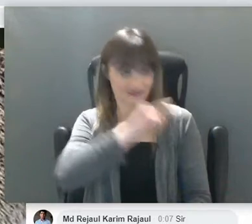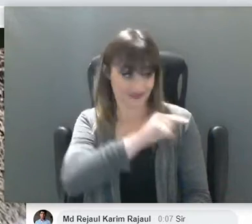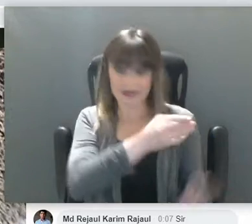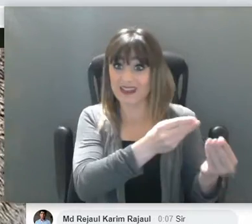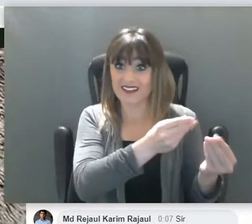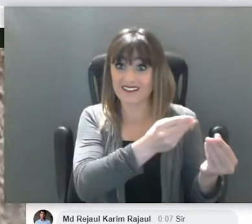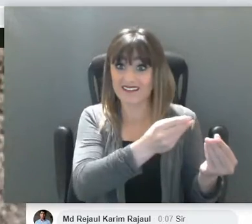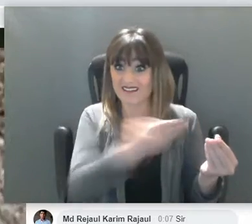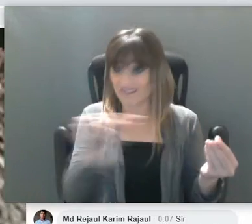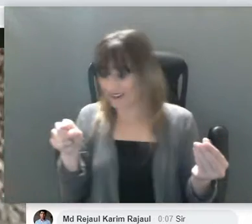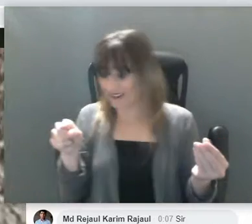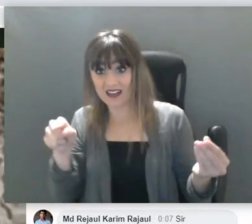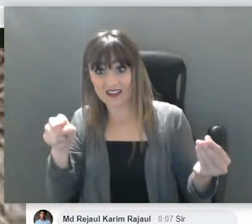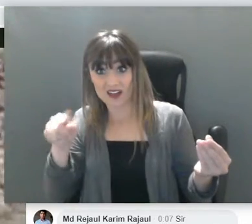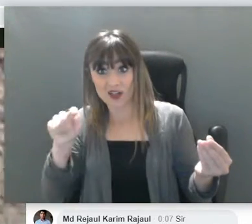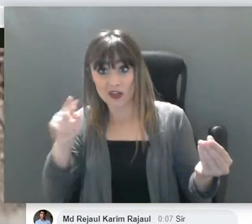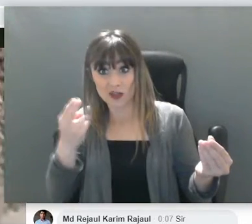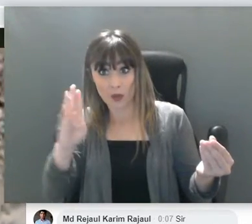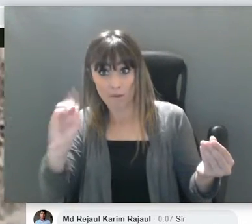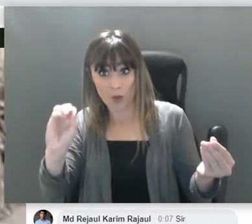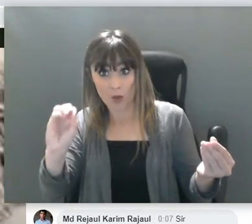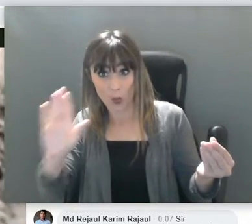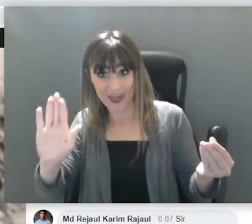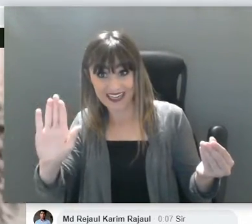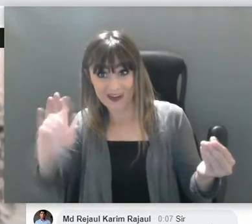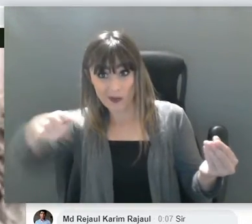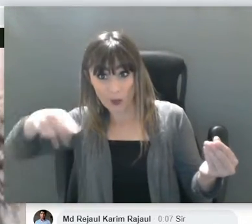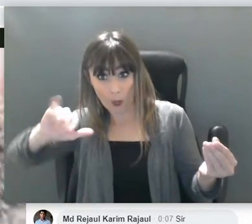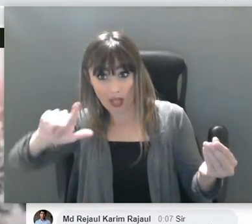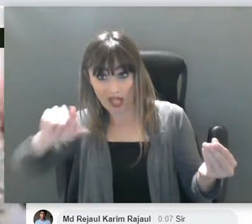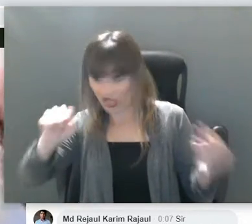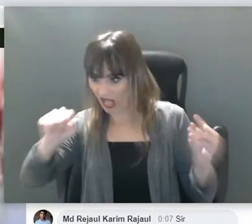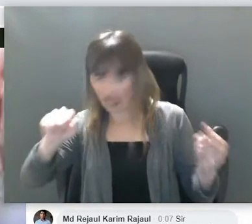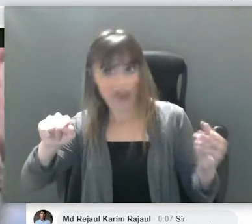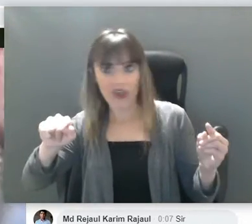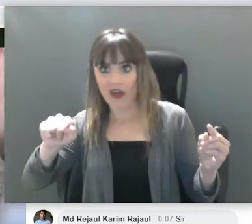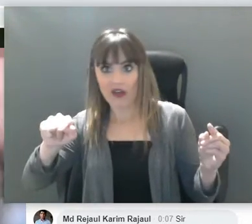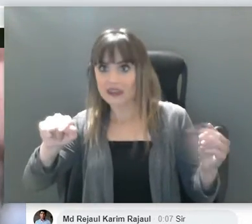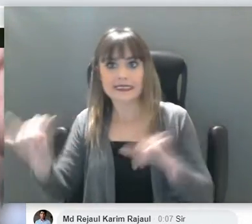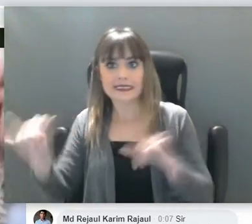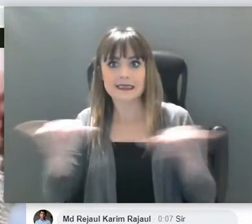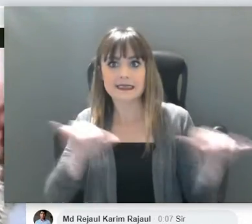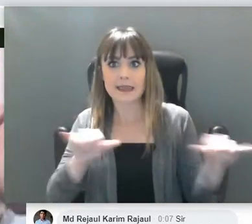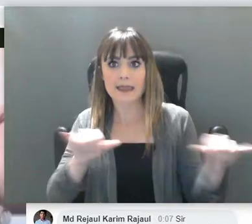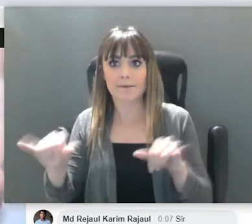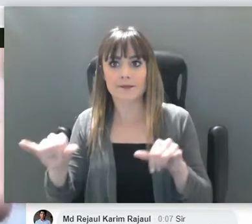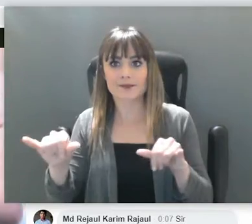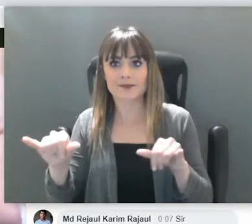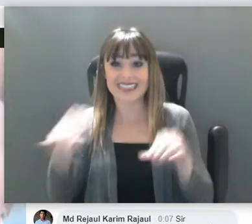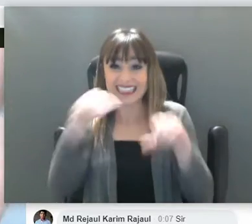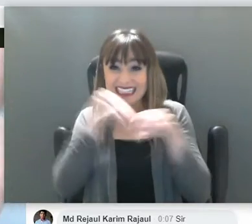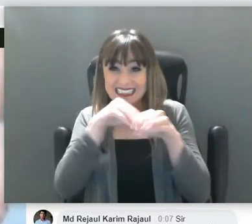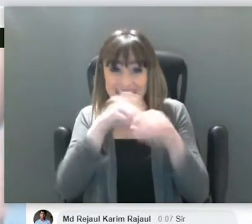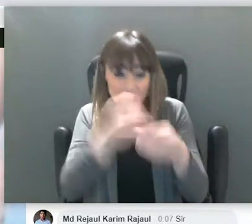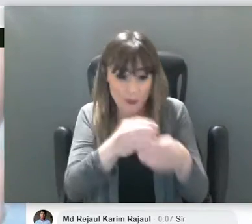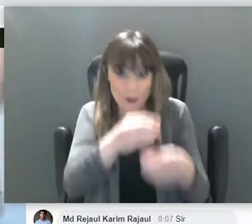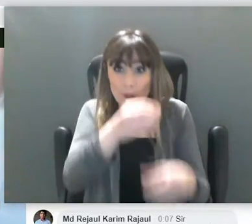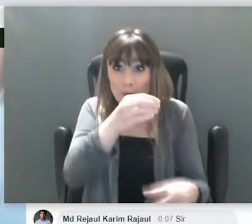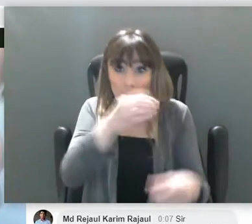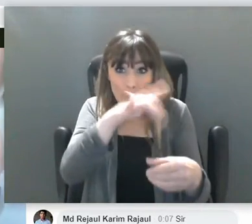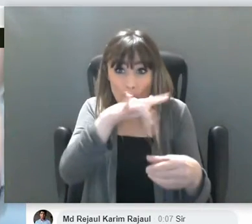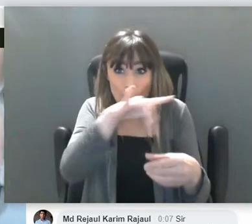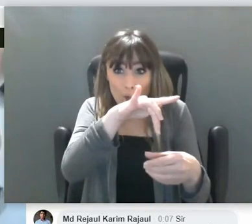of. Same as keratin, these are hollow on the inside, so hers are as well. And they use these for protection, but they are basically just